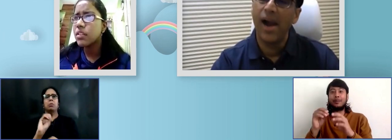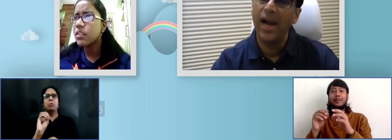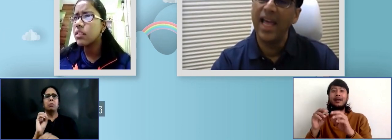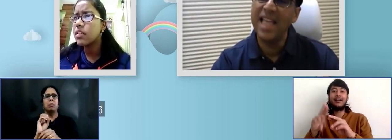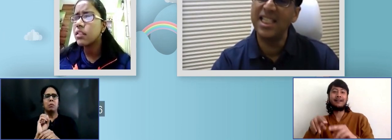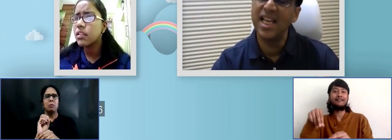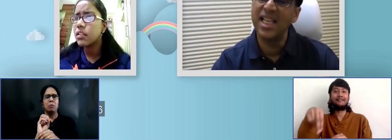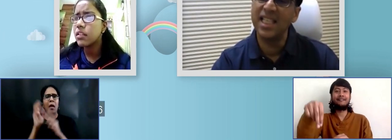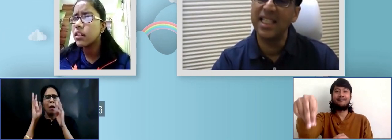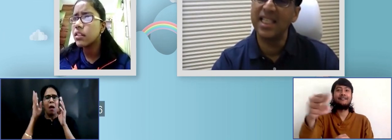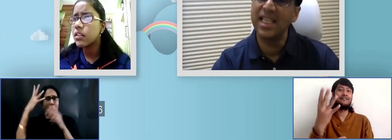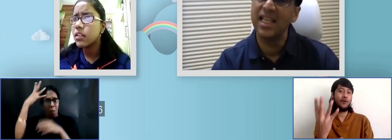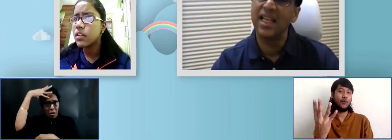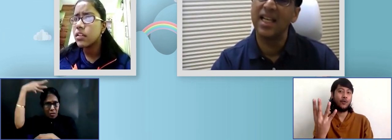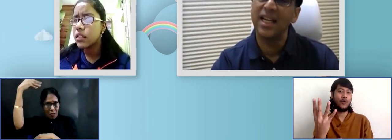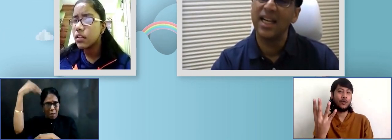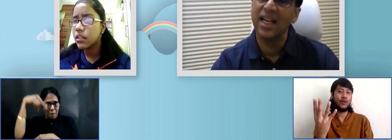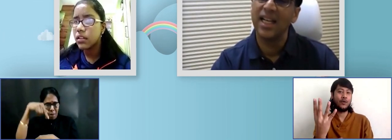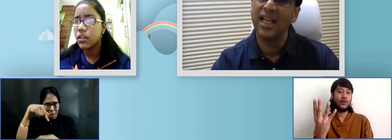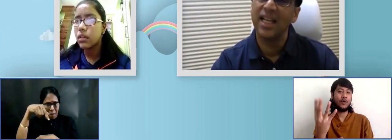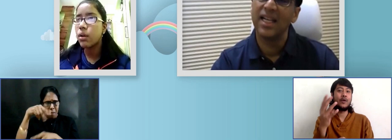Bishop? h6.